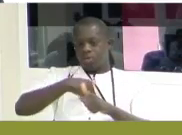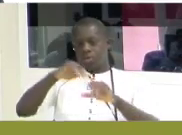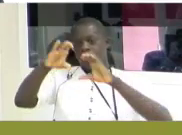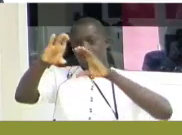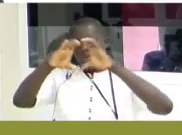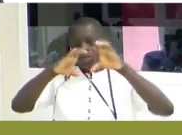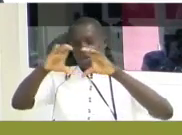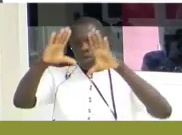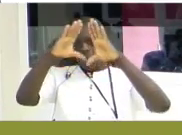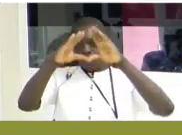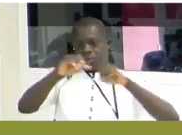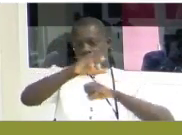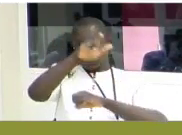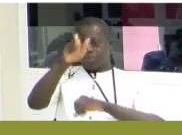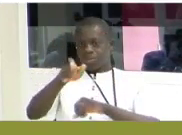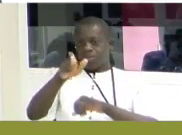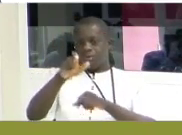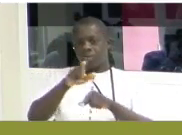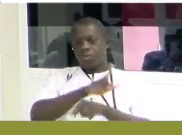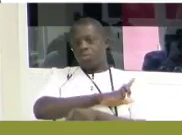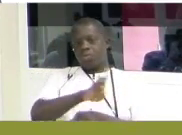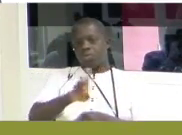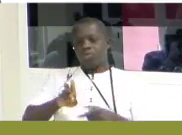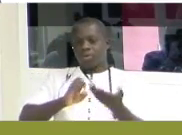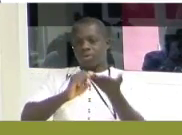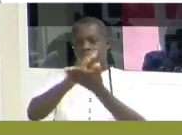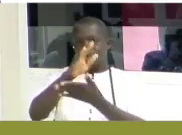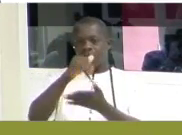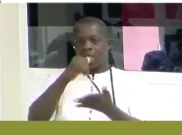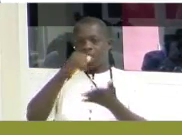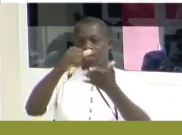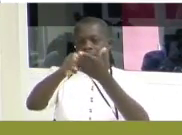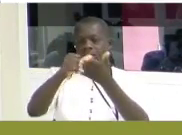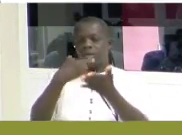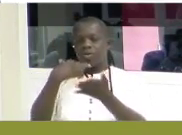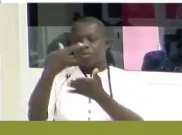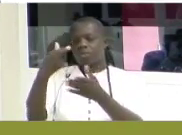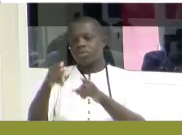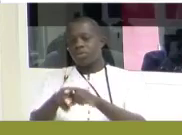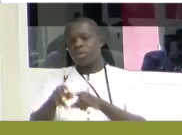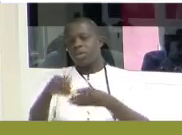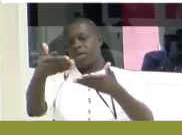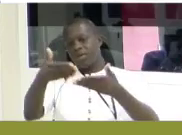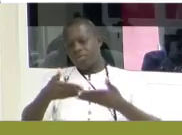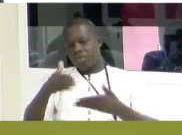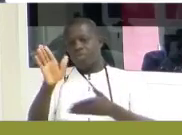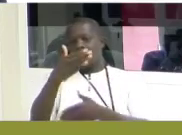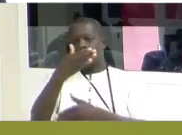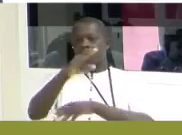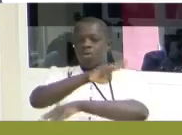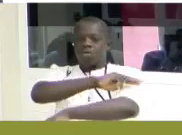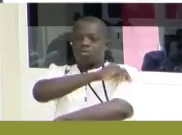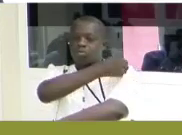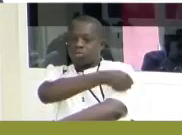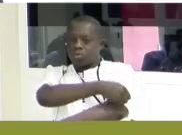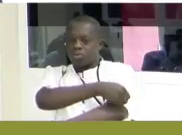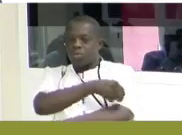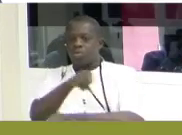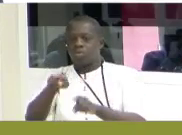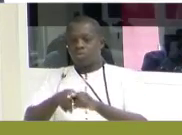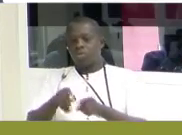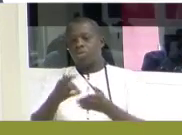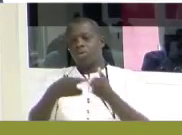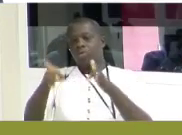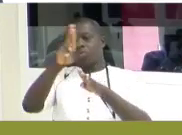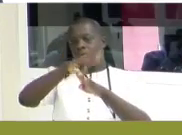officer, usually we will send request letters to all the media houses to invite them to come to the hospital to cover our event. As